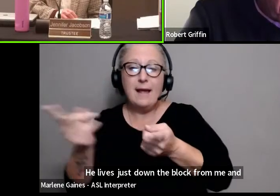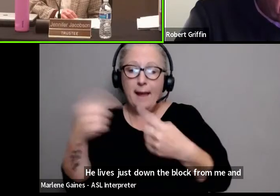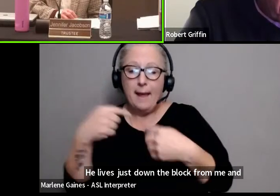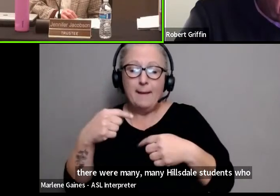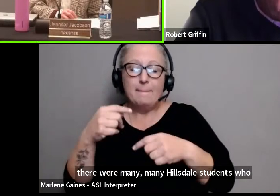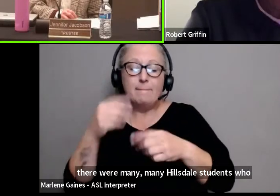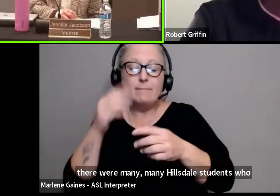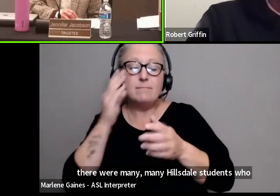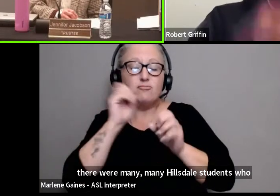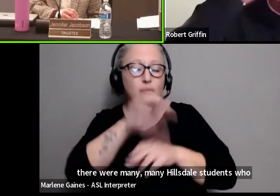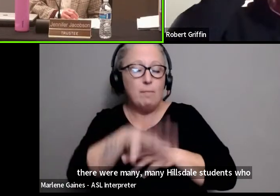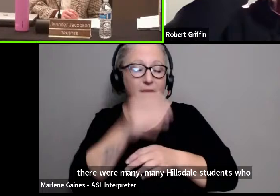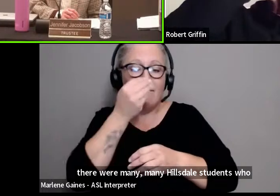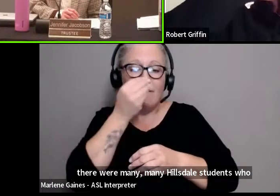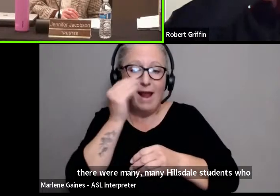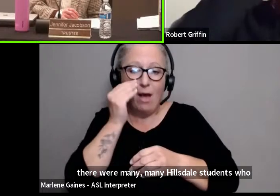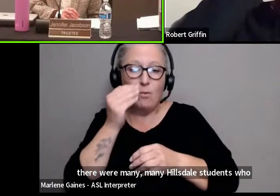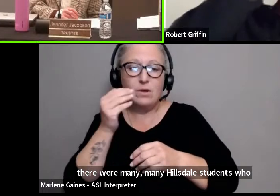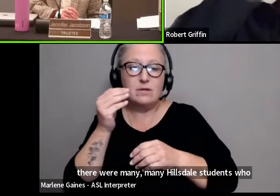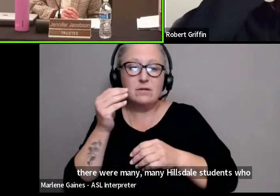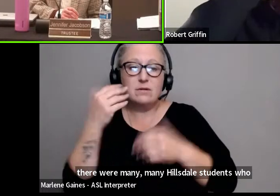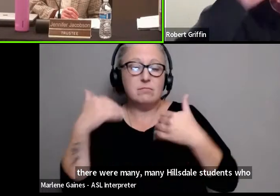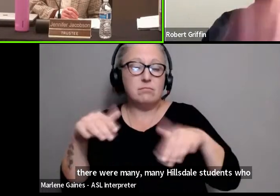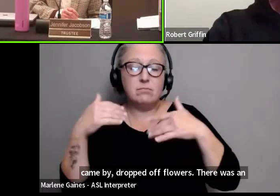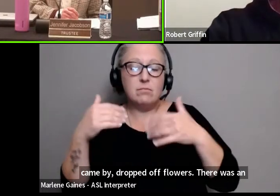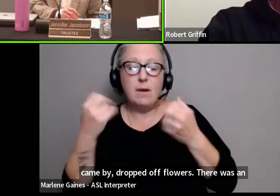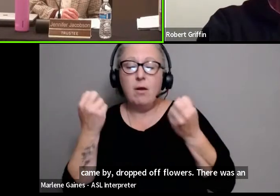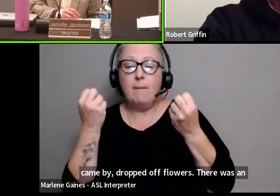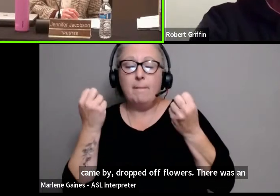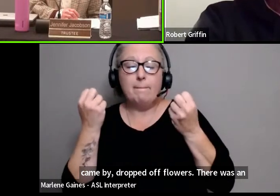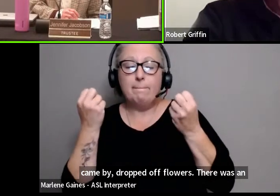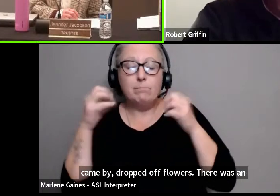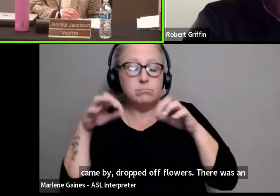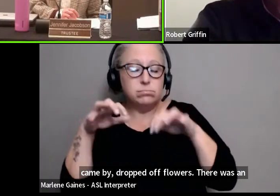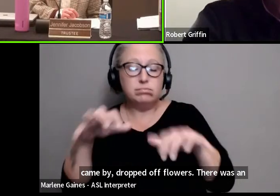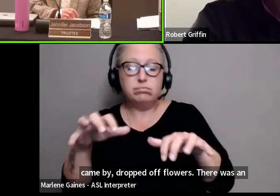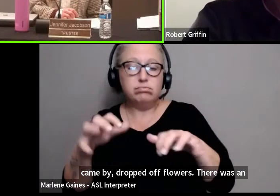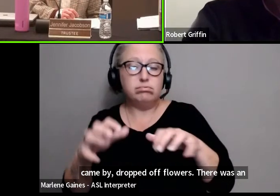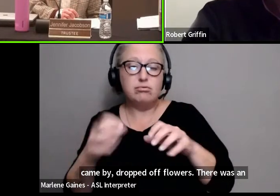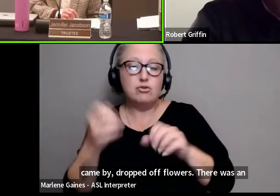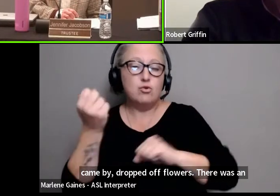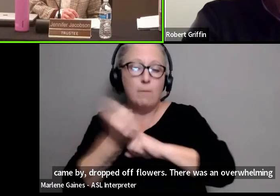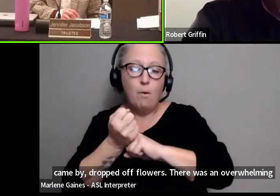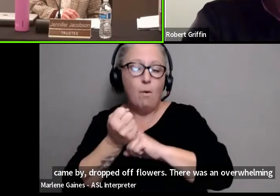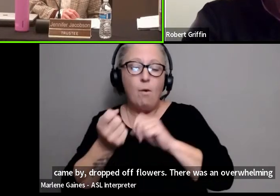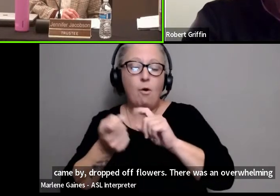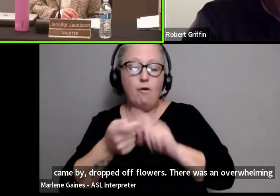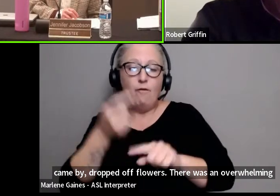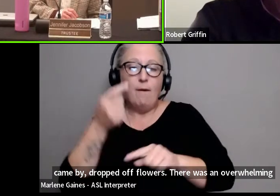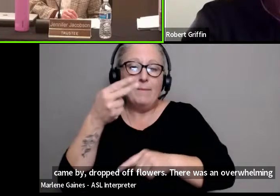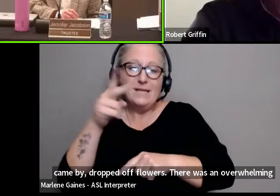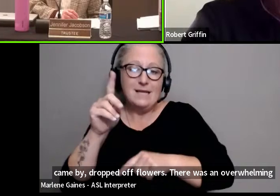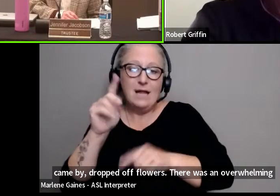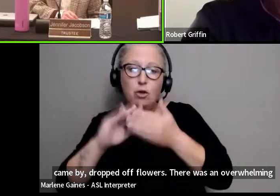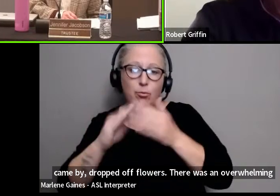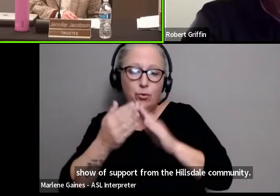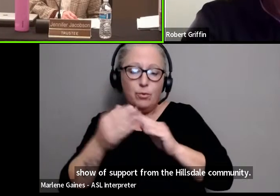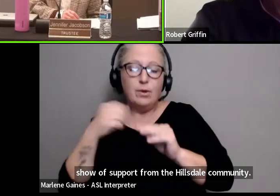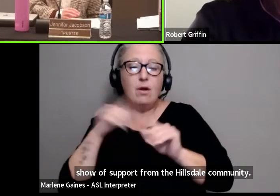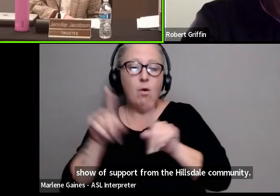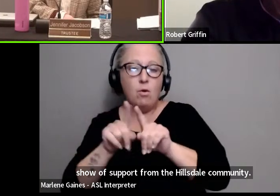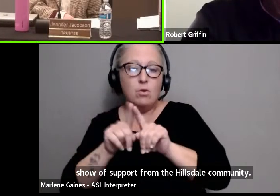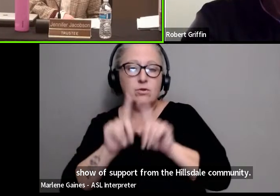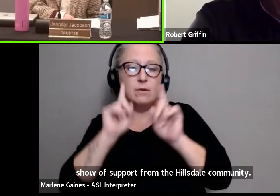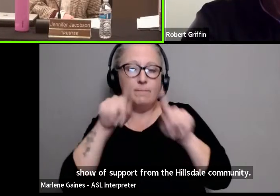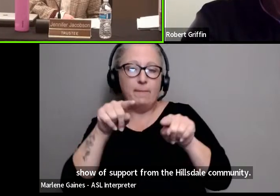off flowers. There was an overwhelming show of support from the Hillsdale community. I also attended the